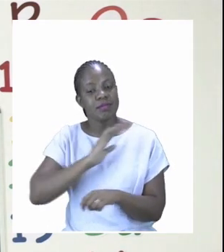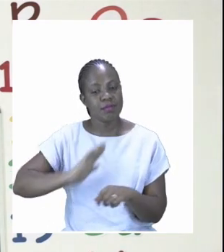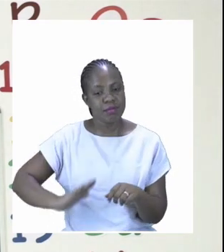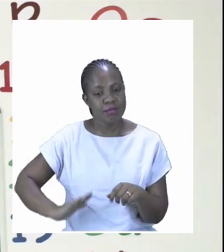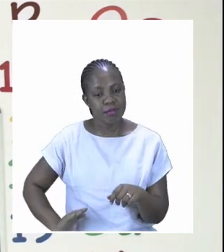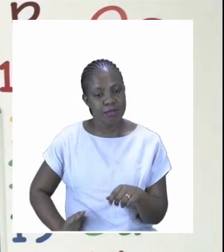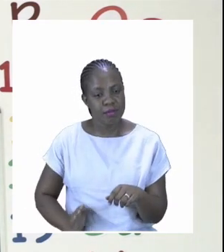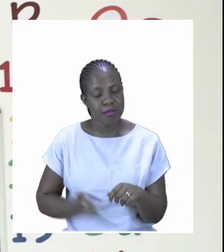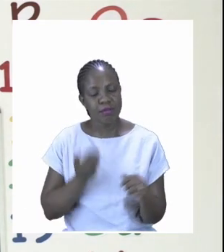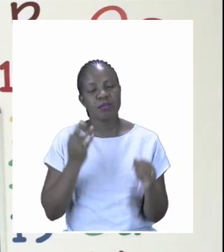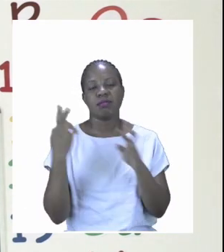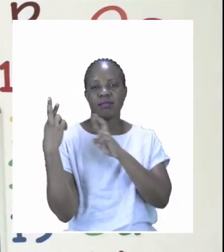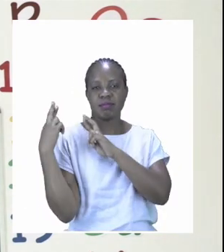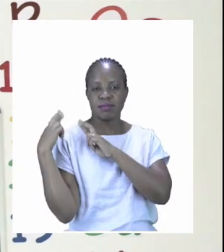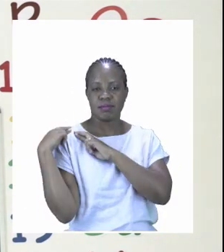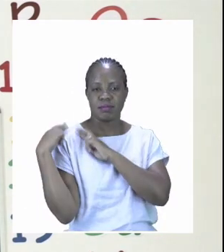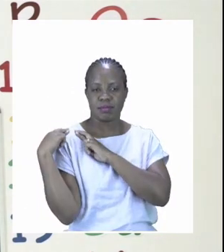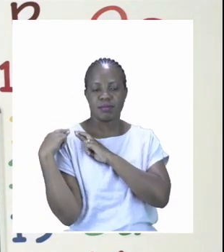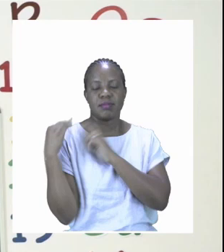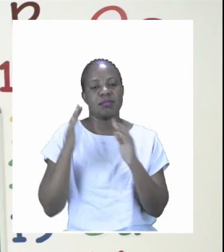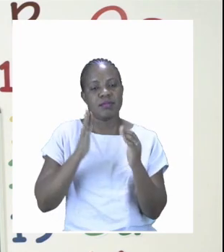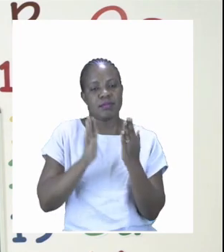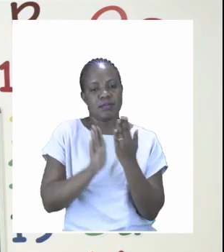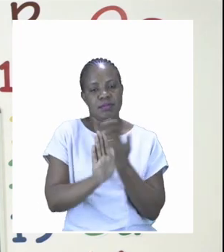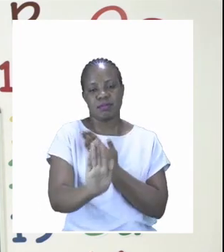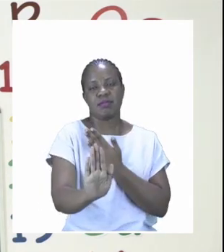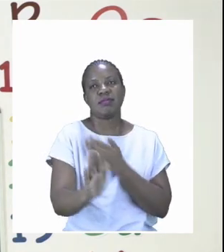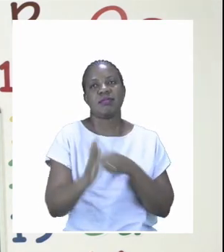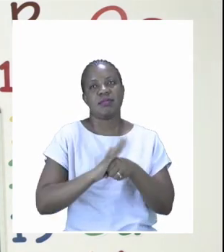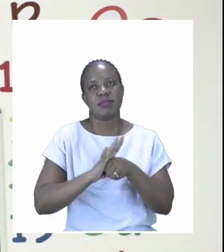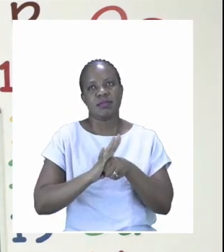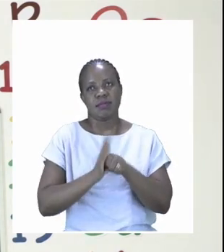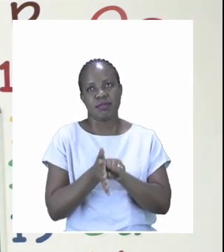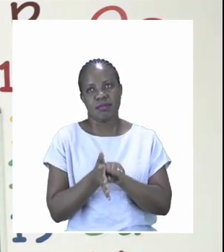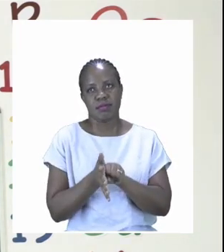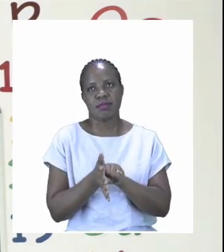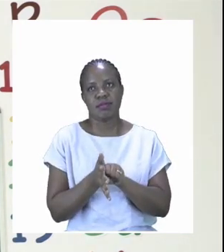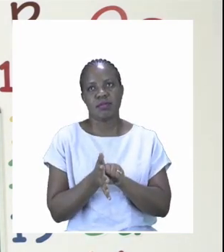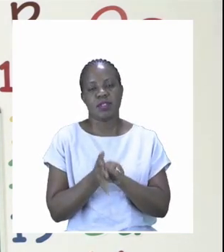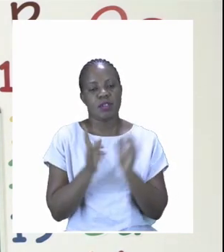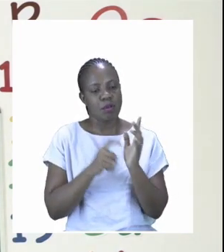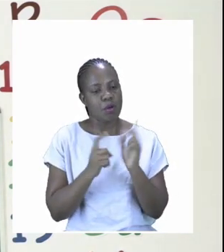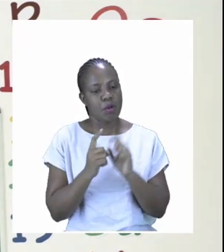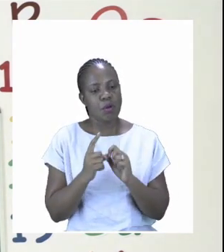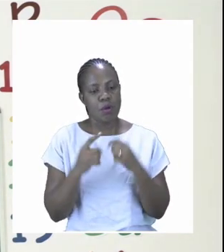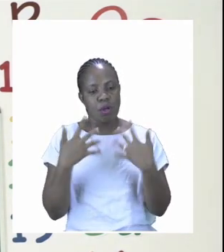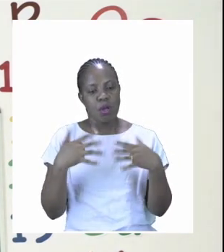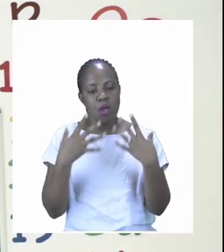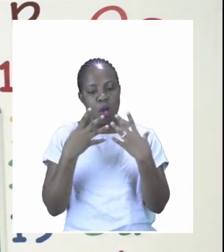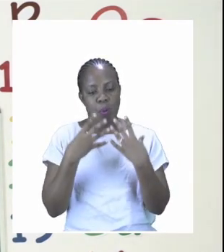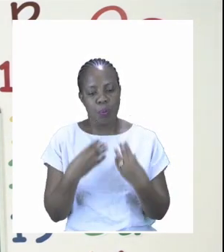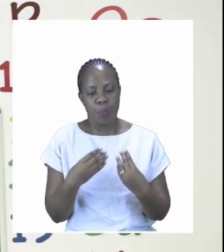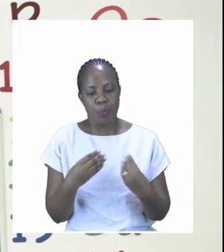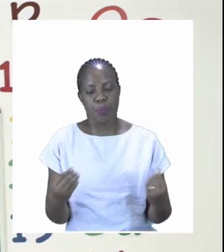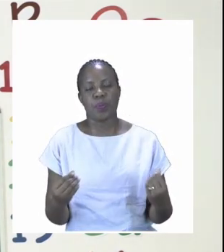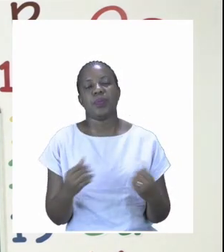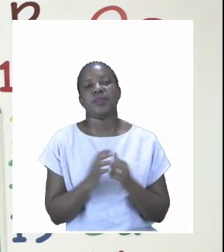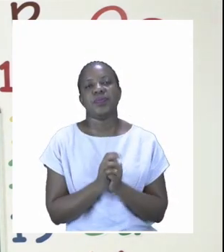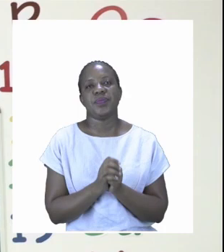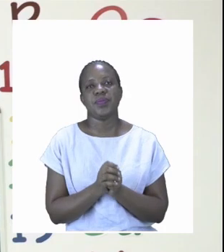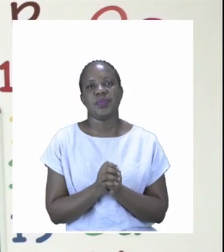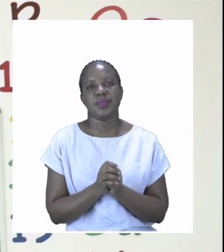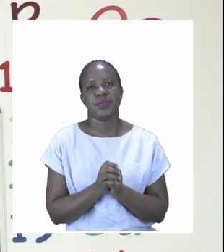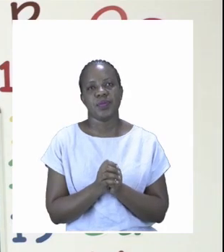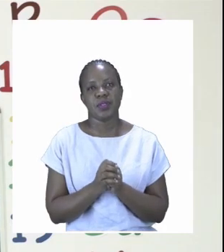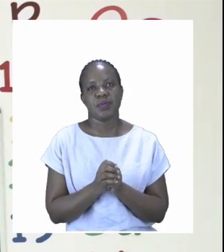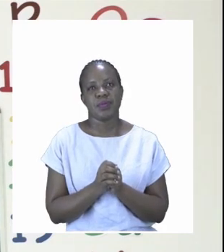stay safe from coronavirus. Make sure your hands are dry before you touch anything else.